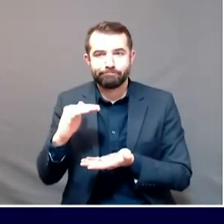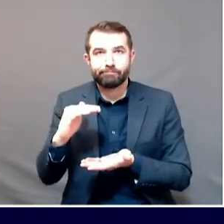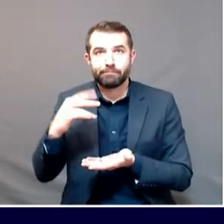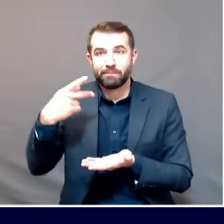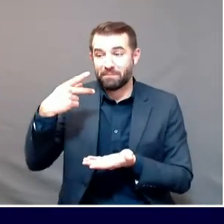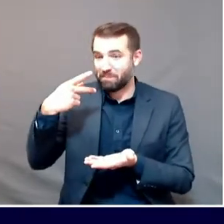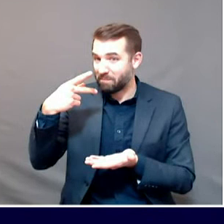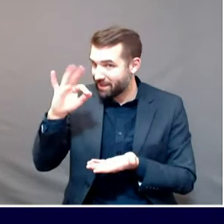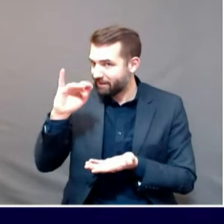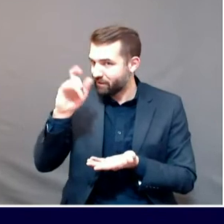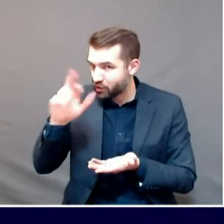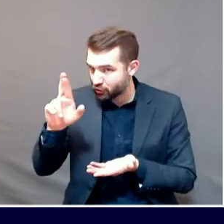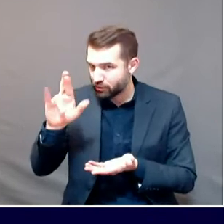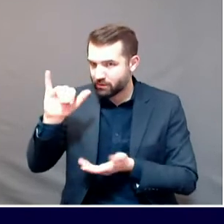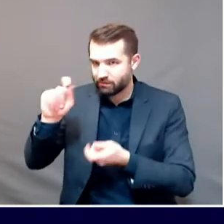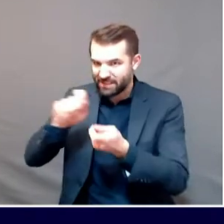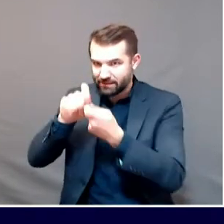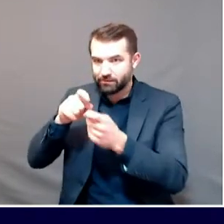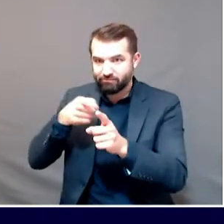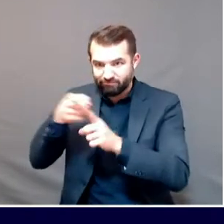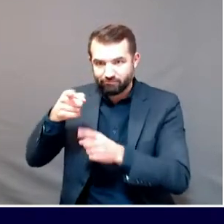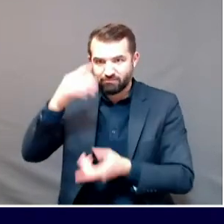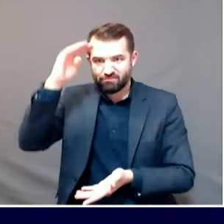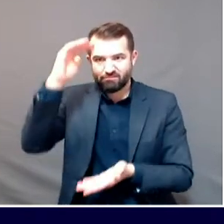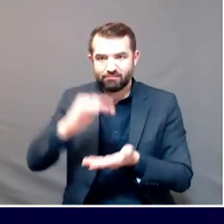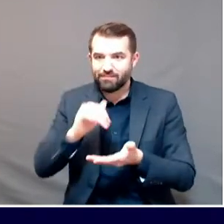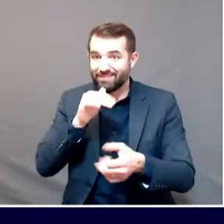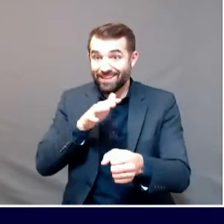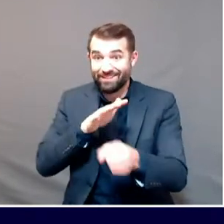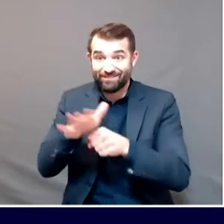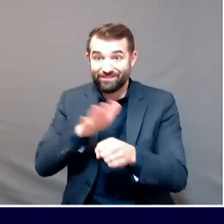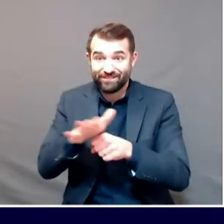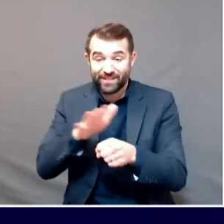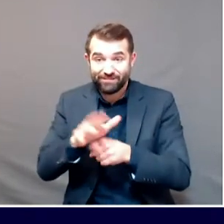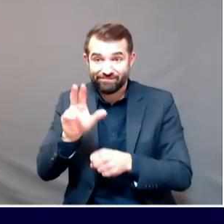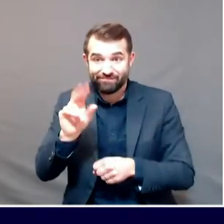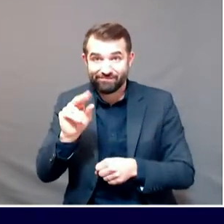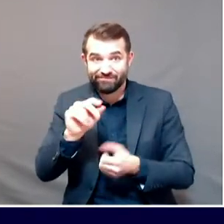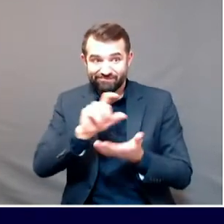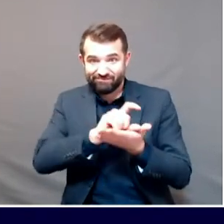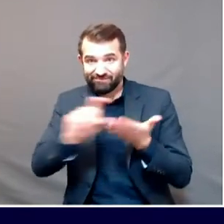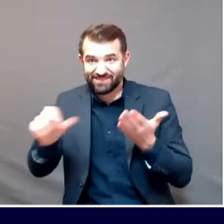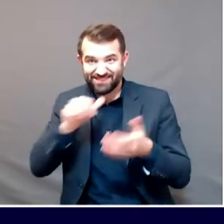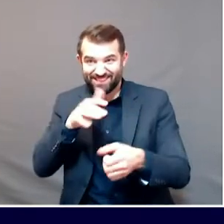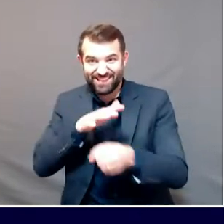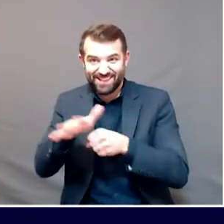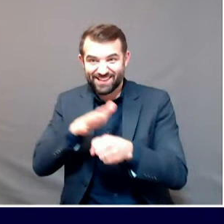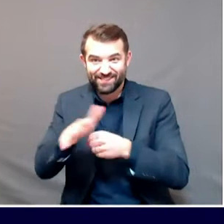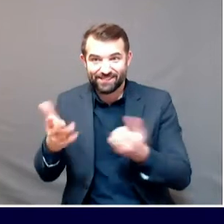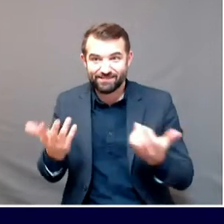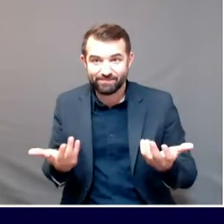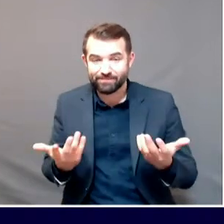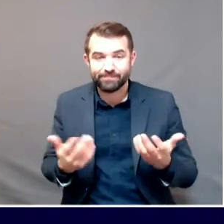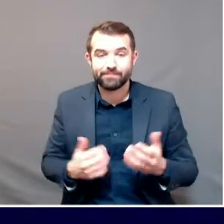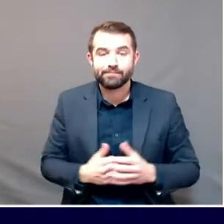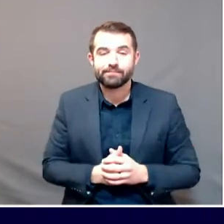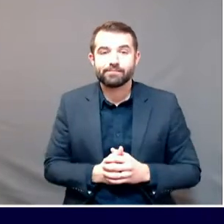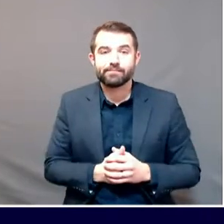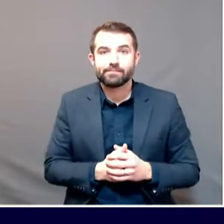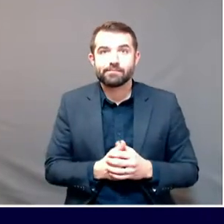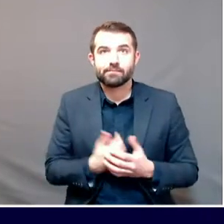would be receiving, we did not have physically enough of the Pfizer vaccine available to us to